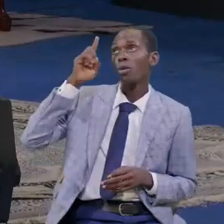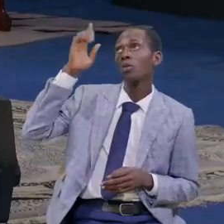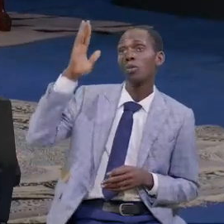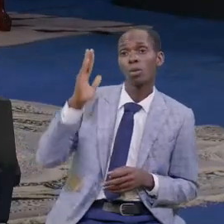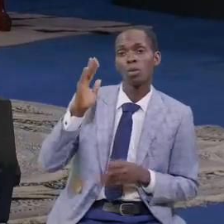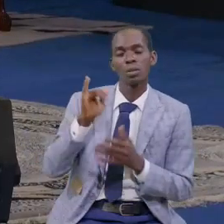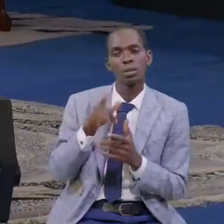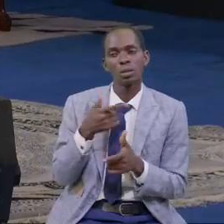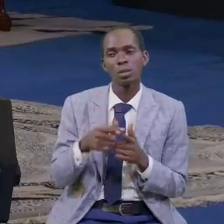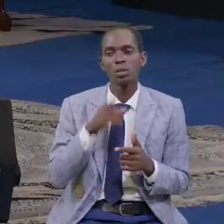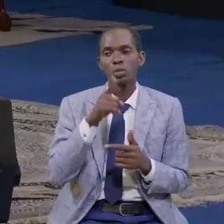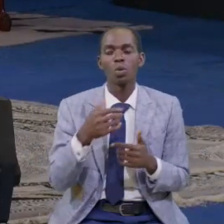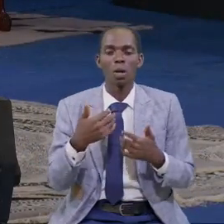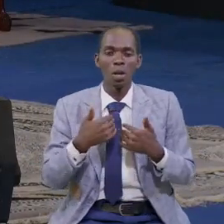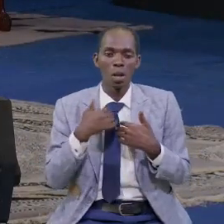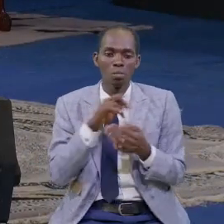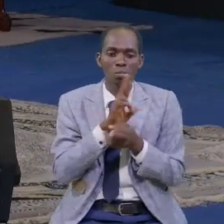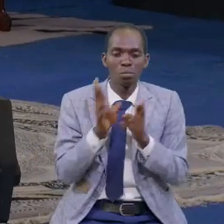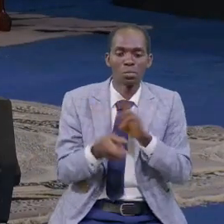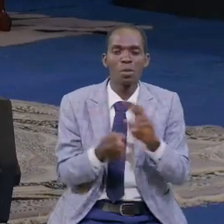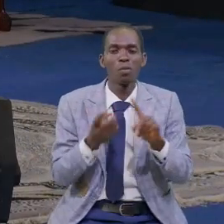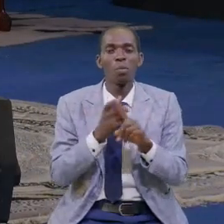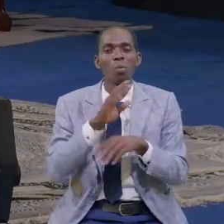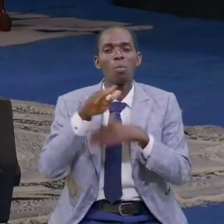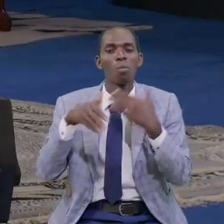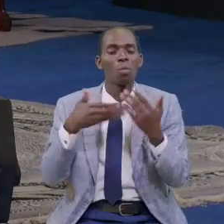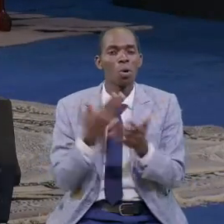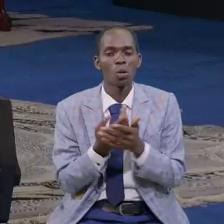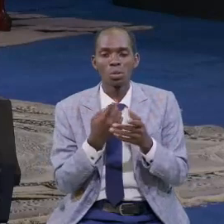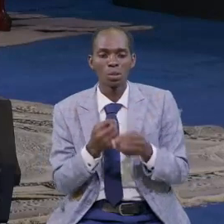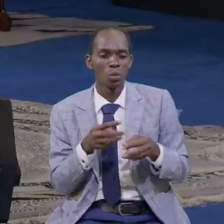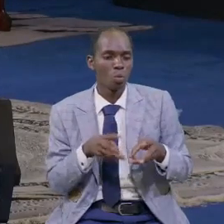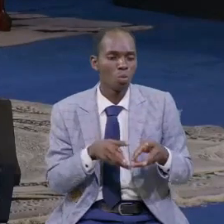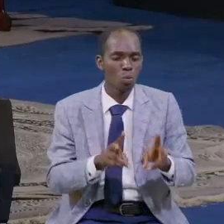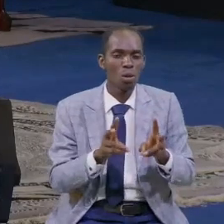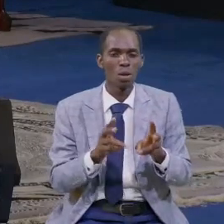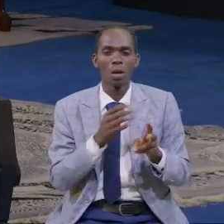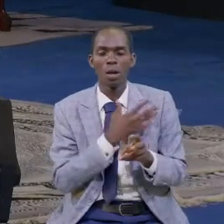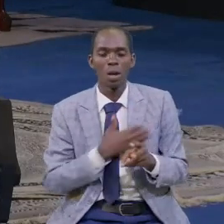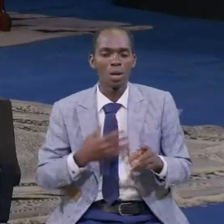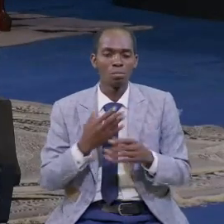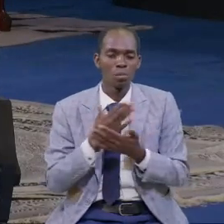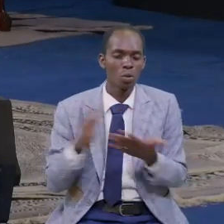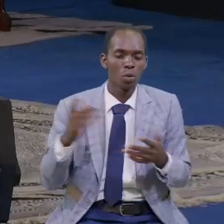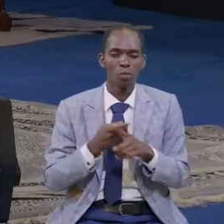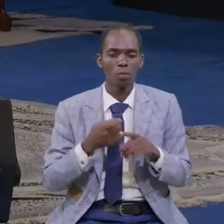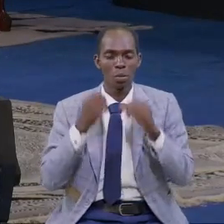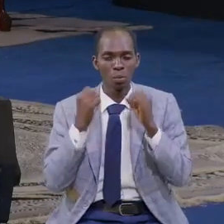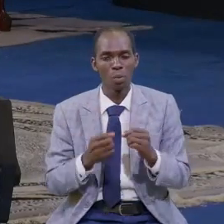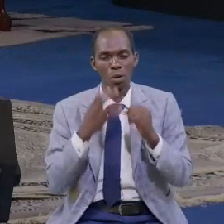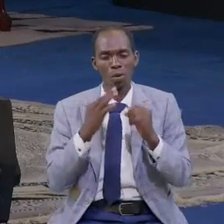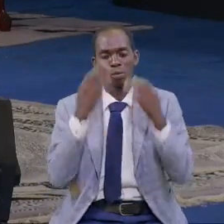away from all the works of darkness, all the powers of darkness, all the